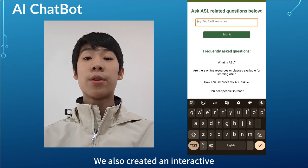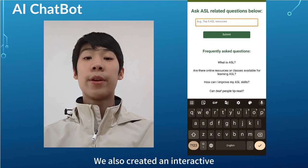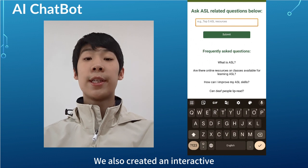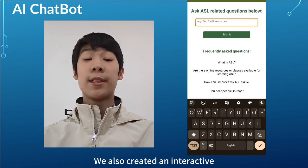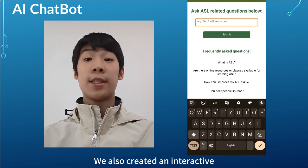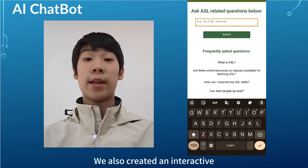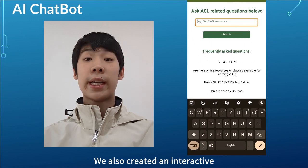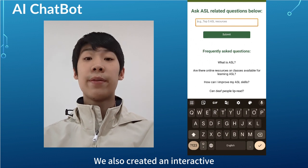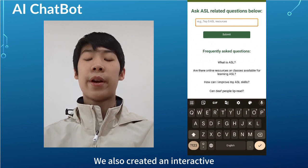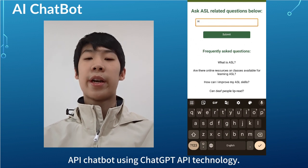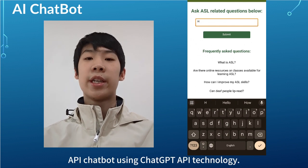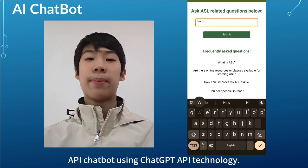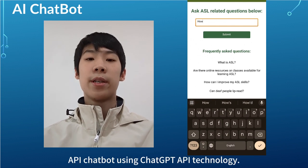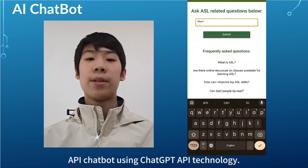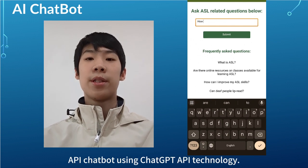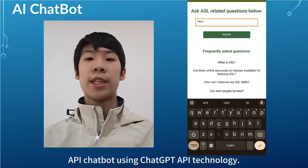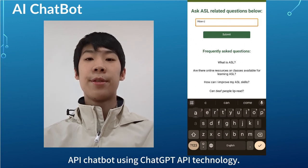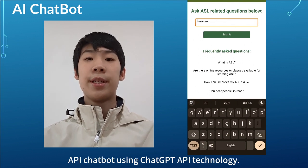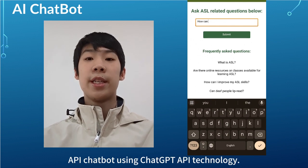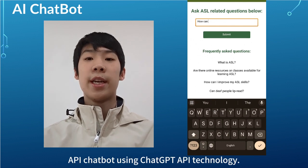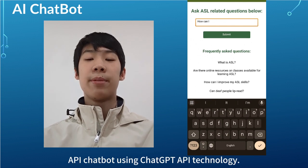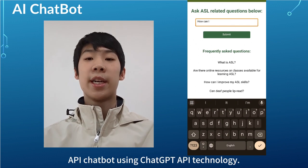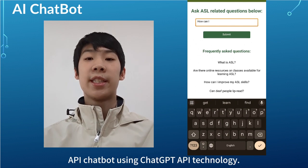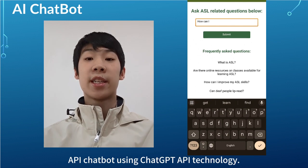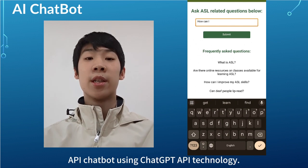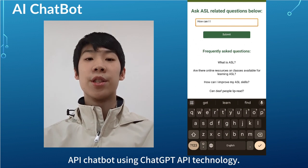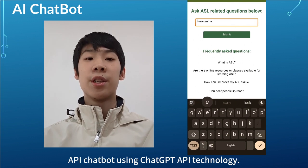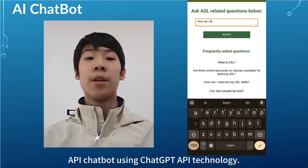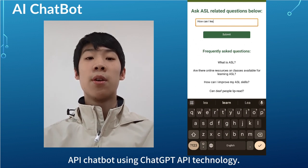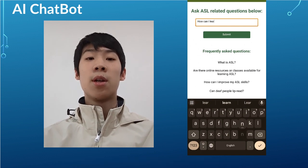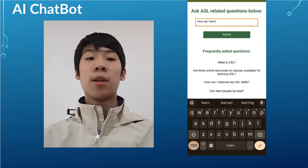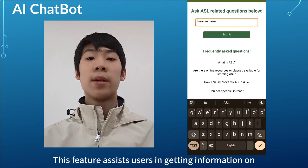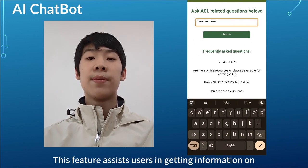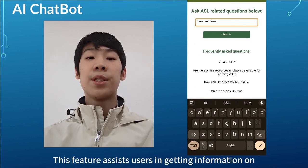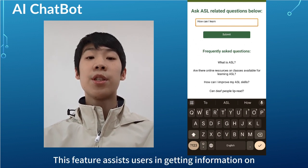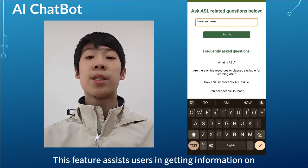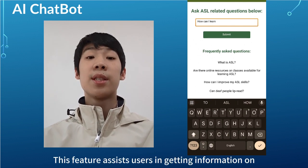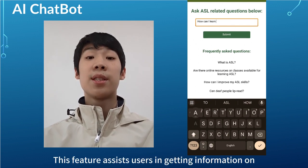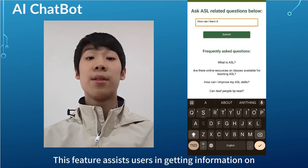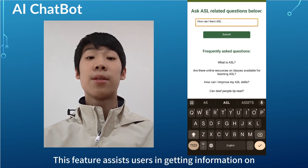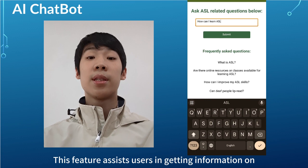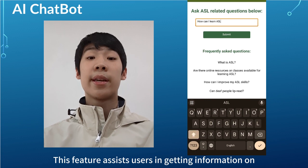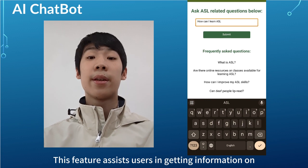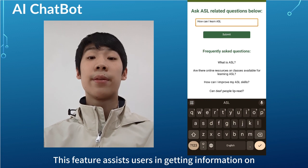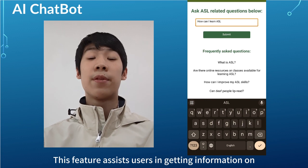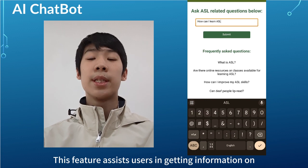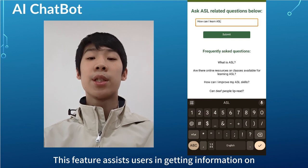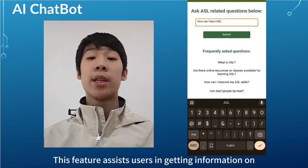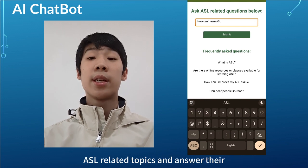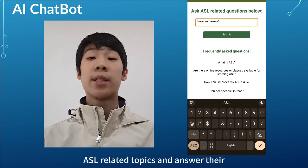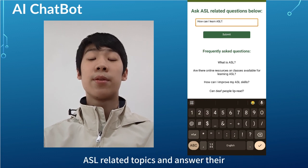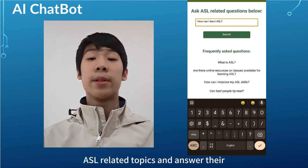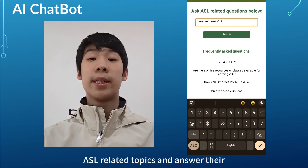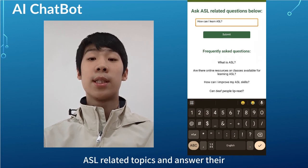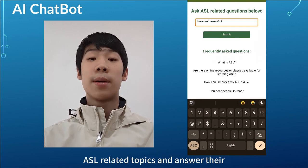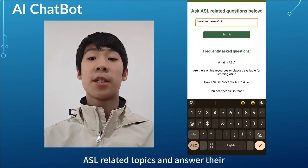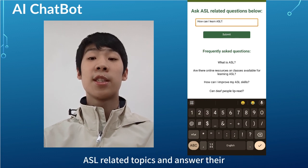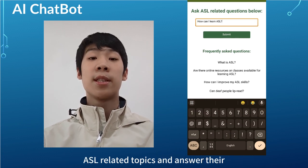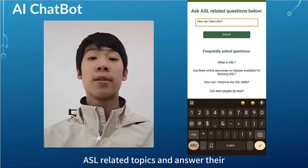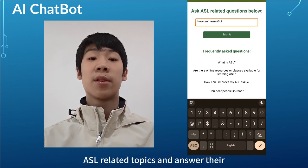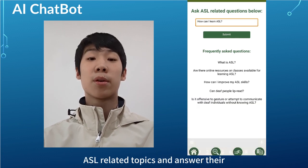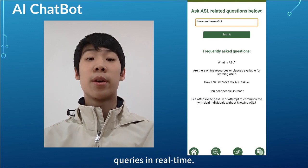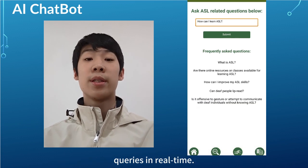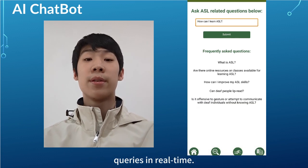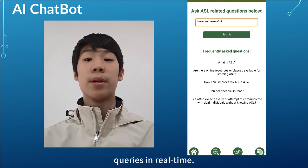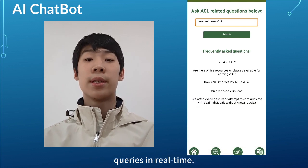We also created an interactive AI chatbot using ChatGPT API technology. This feature assists users in getting information on ASL-related topics